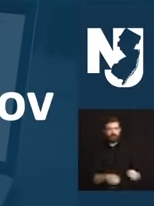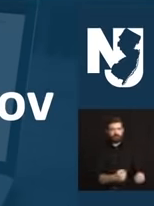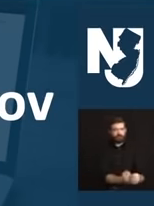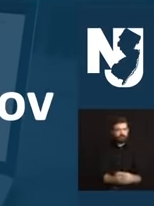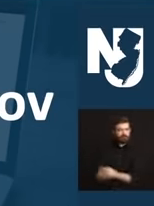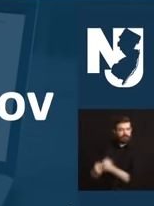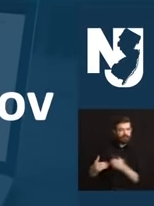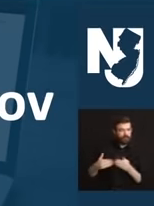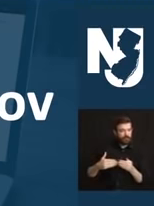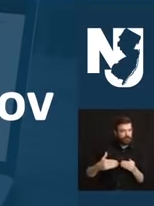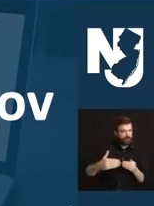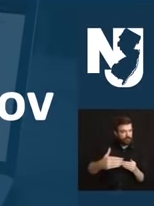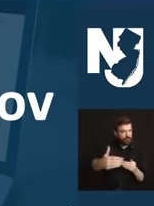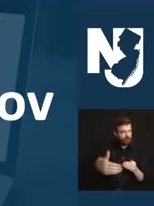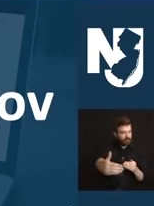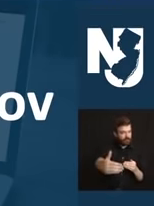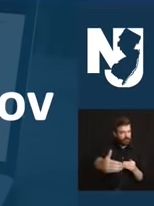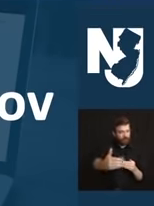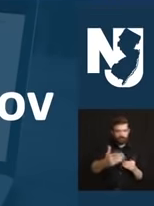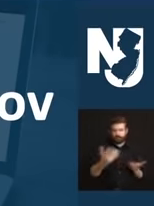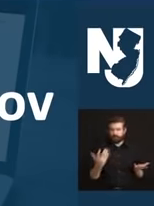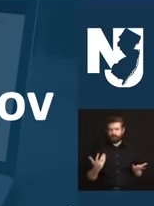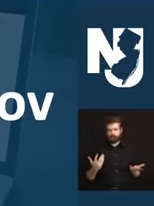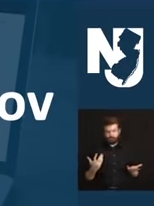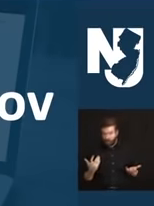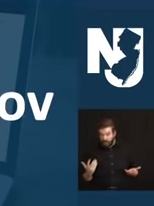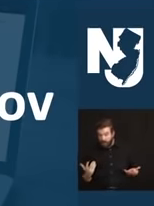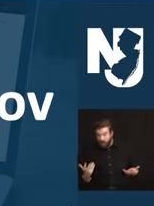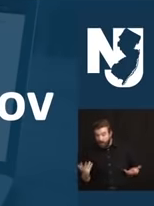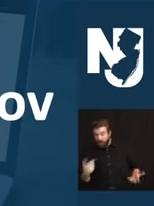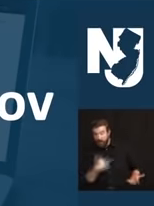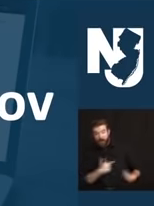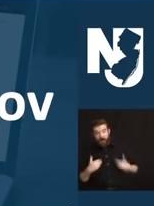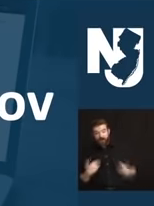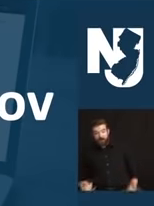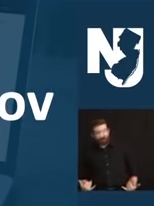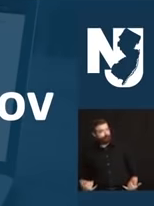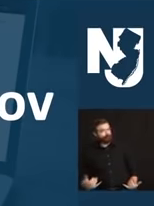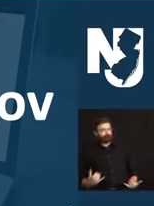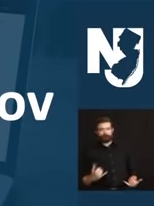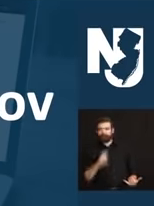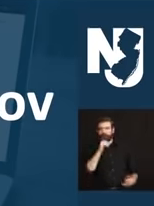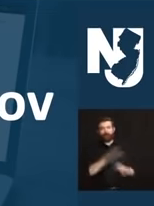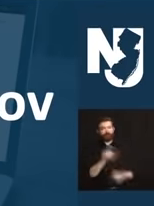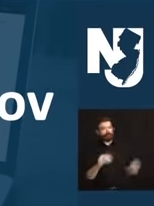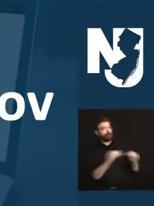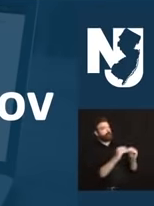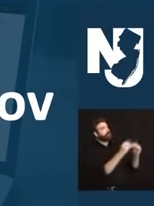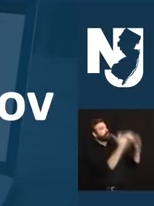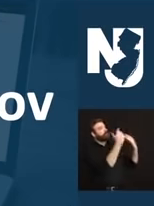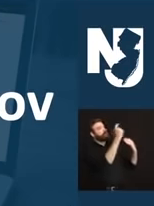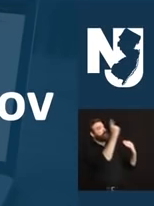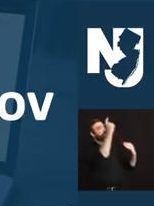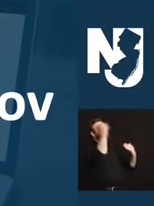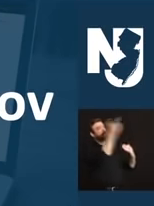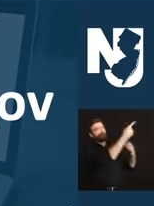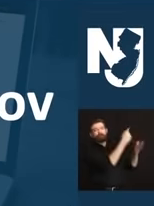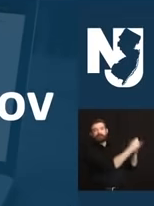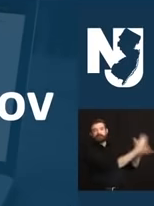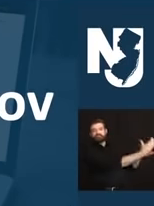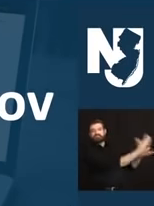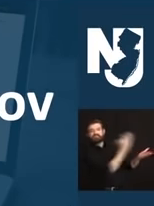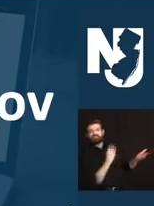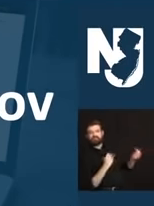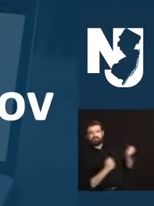under the leadership of Speaker Craig Coughlin, has already passed this absolutely necessary measure, but it takes both houses to pass a